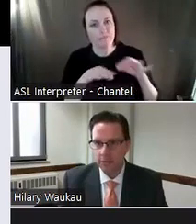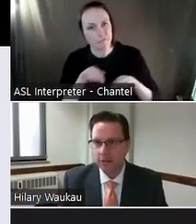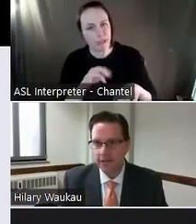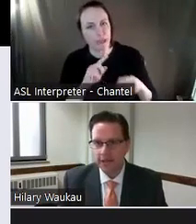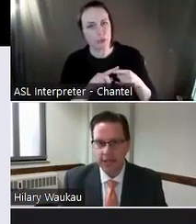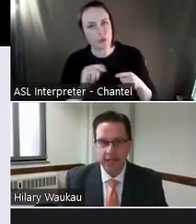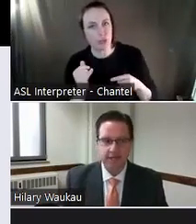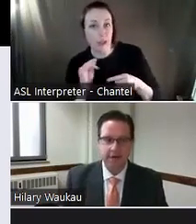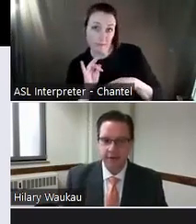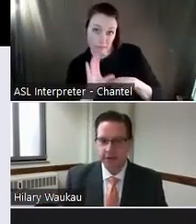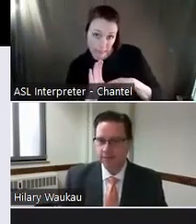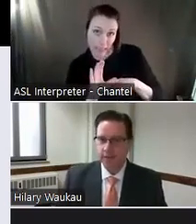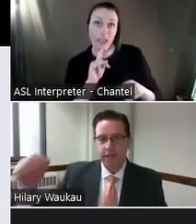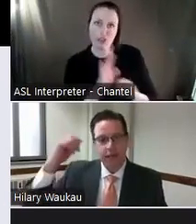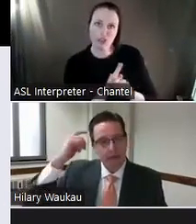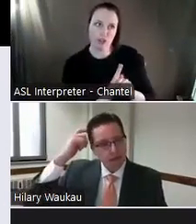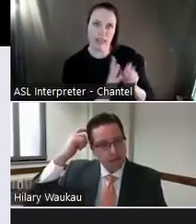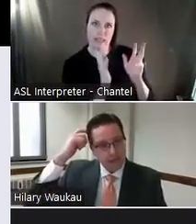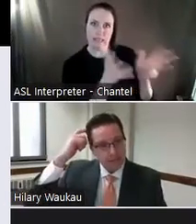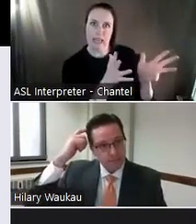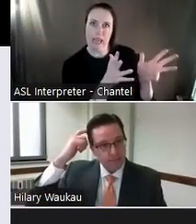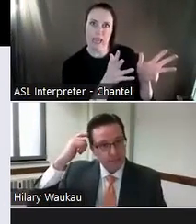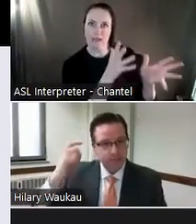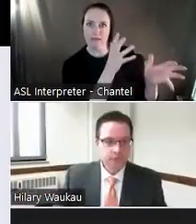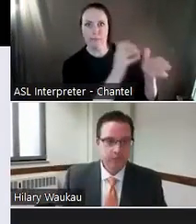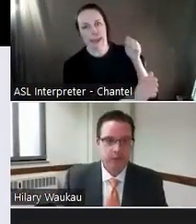all the way through the process to the end of the final bill. So next slide.